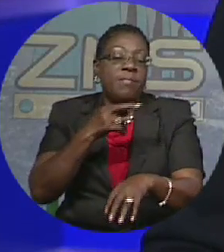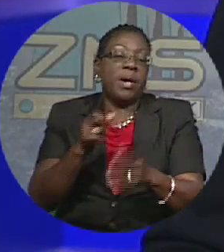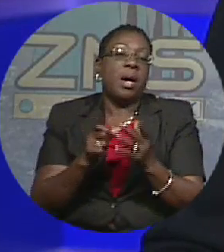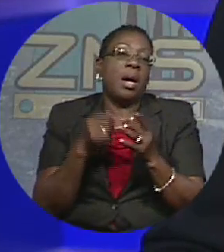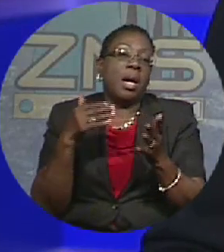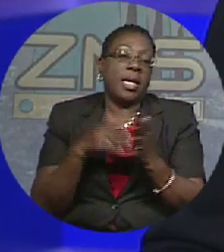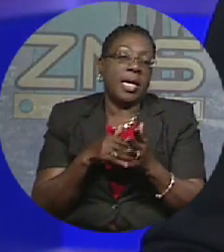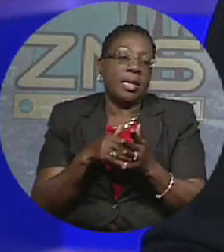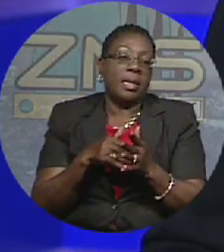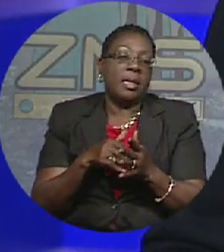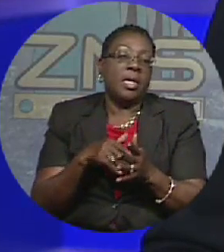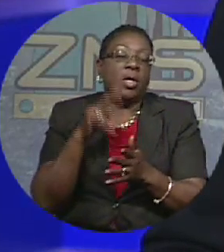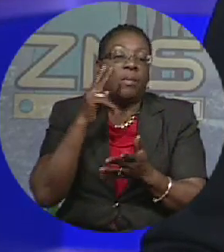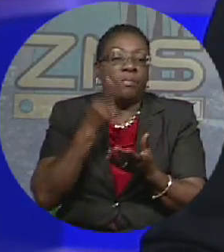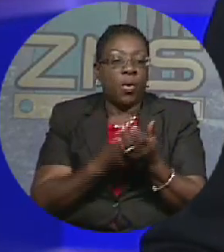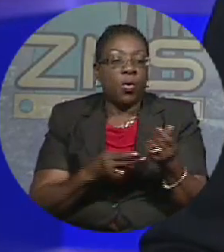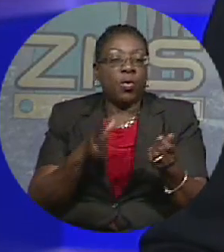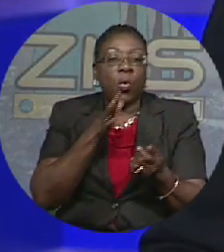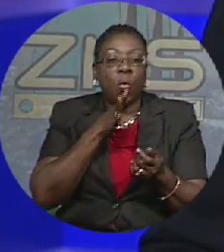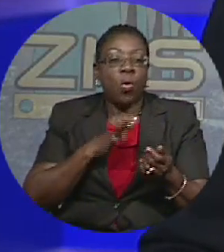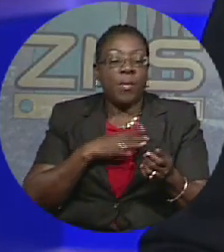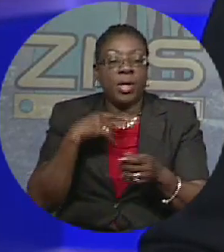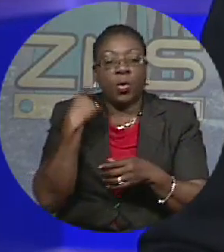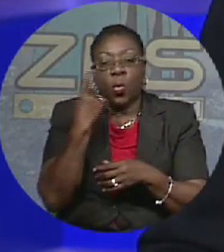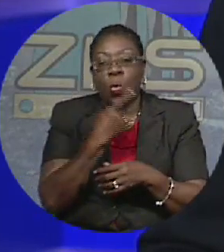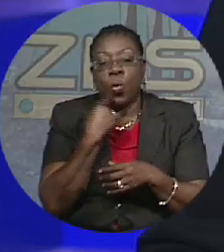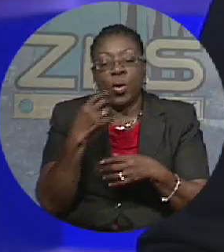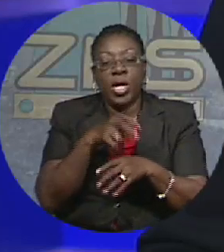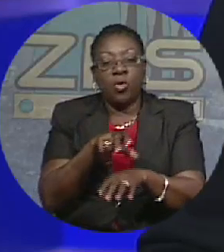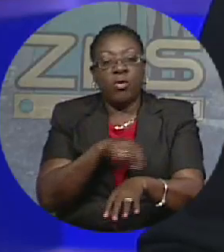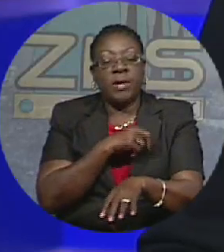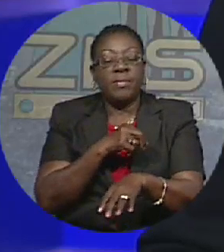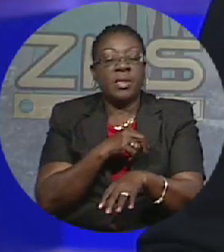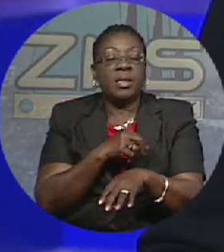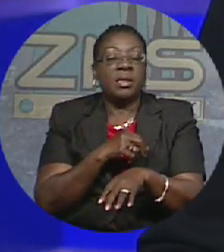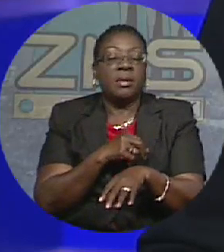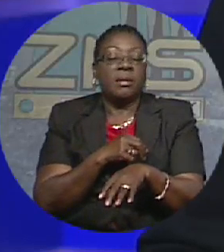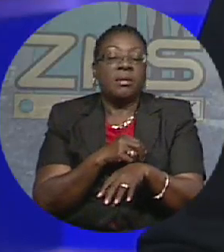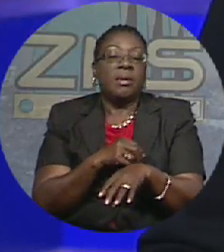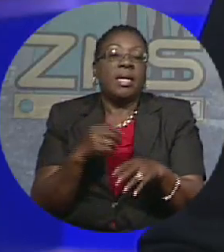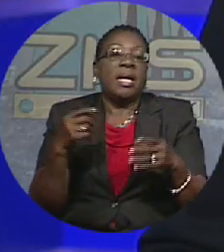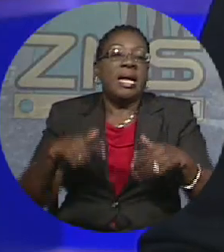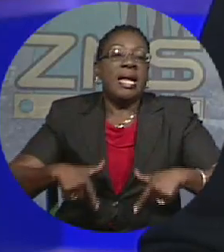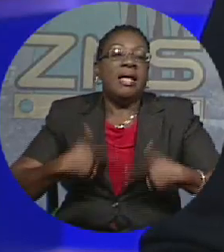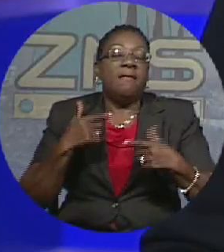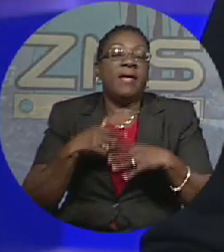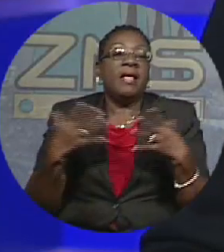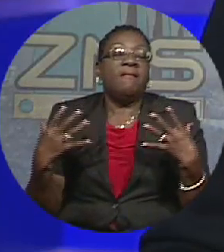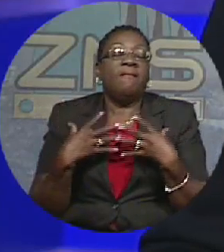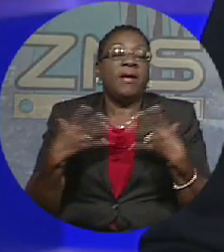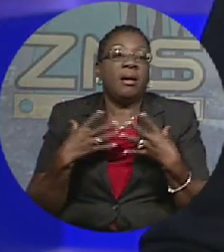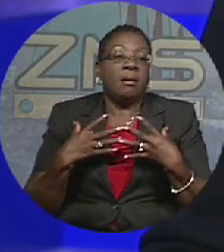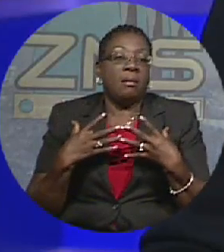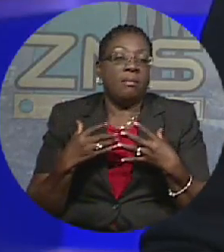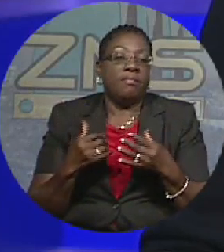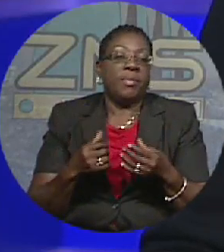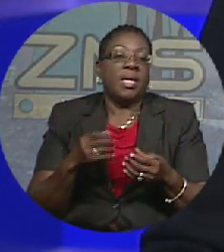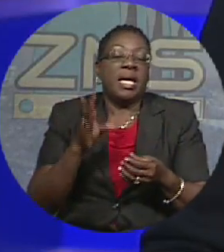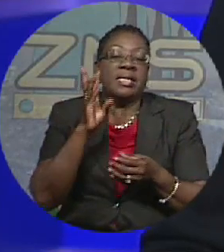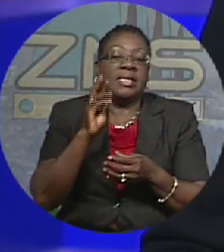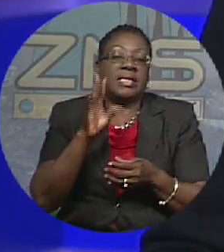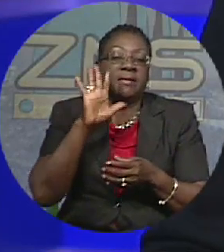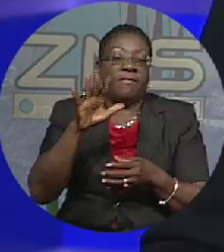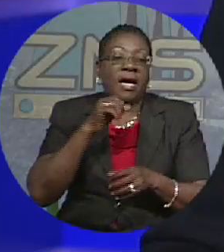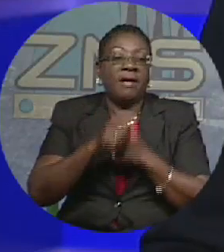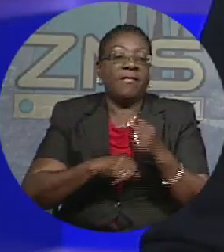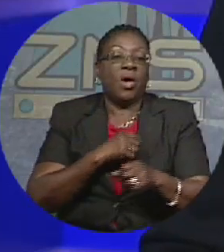of the women Ingram raped now live in fear, noting that one of them has to be tested for HIV every 6 months, while the other, a 65-year-old, is